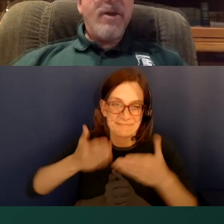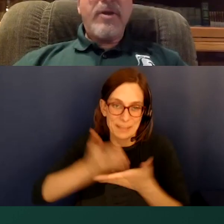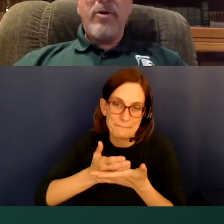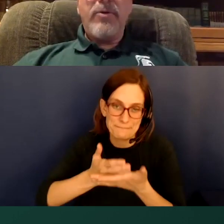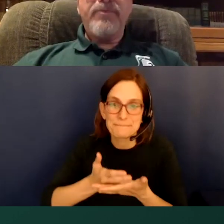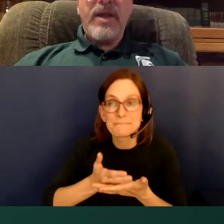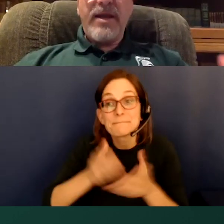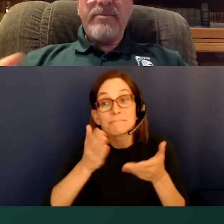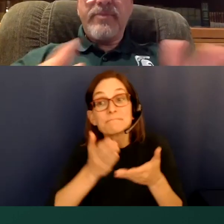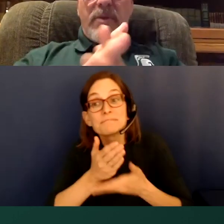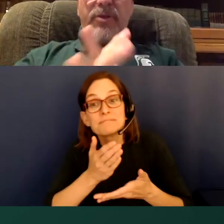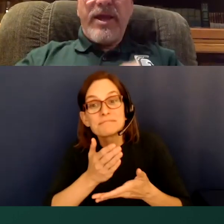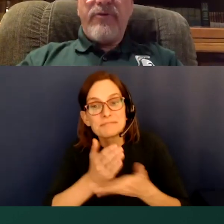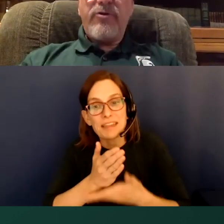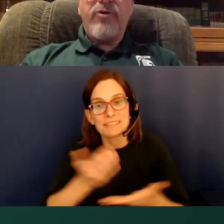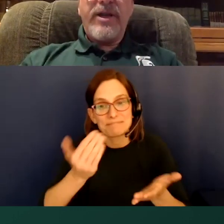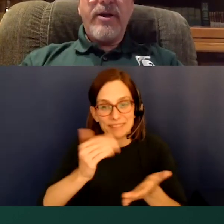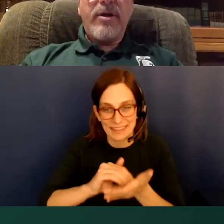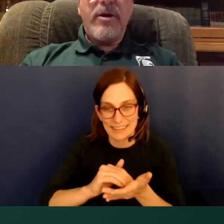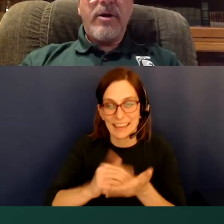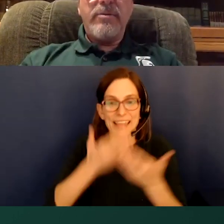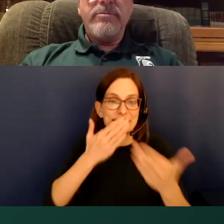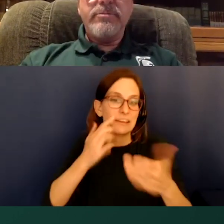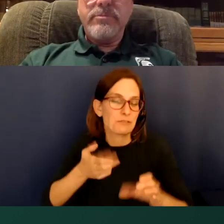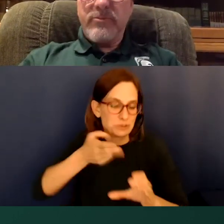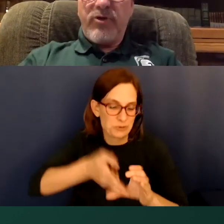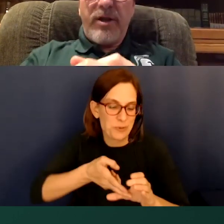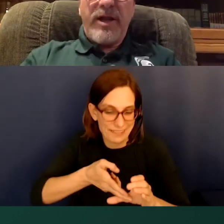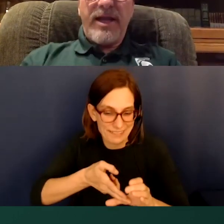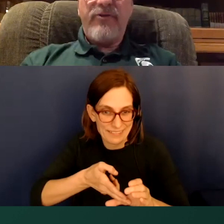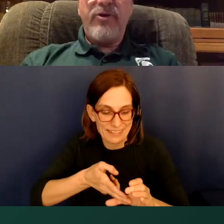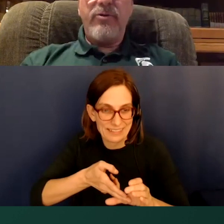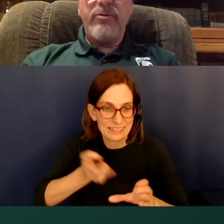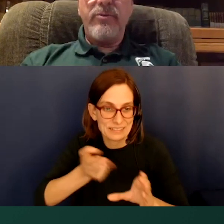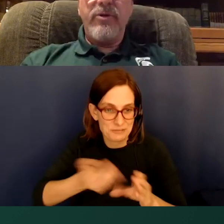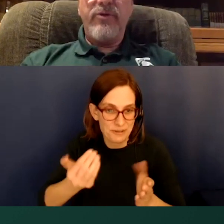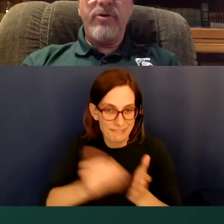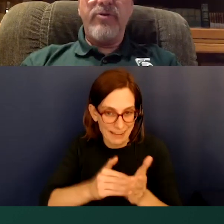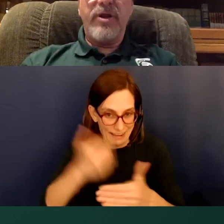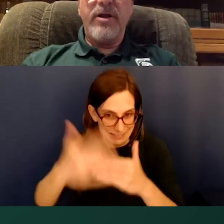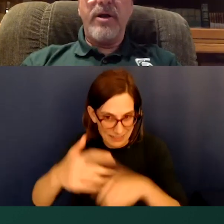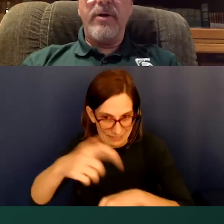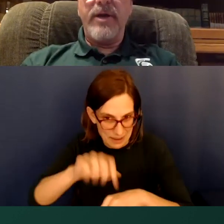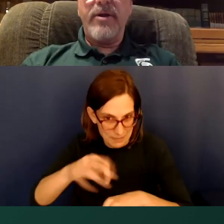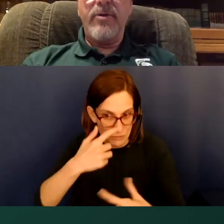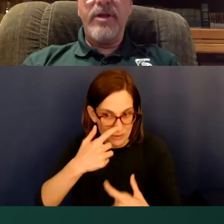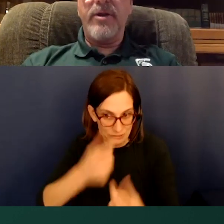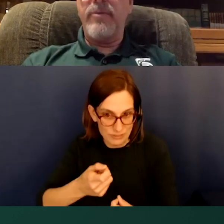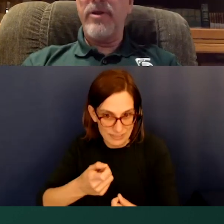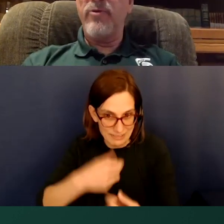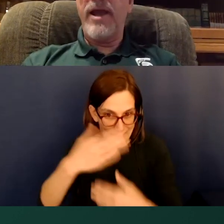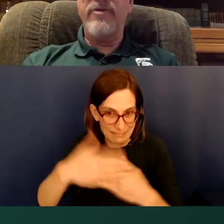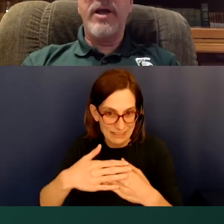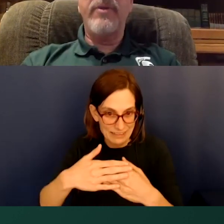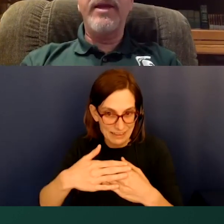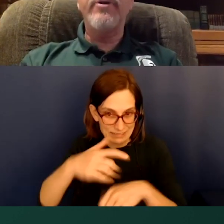All right. So again, thank you for joining us. Join us again if you're interested. Next Tuesday, December